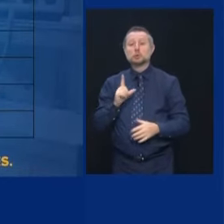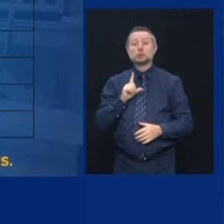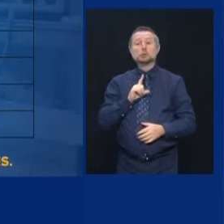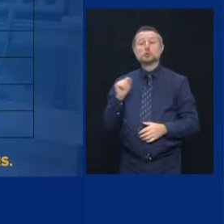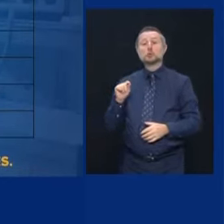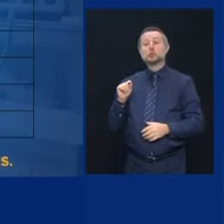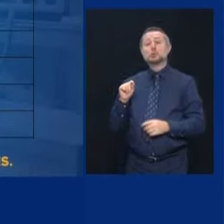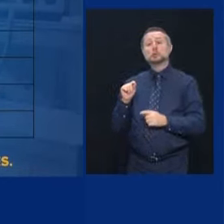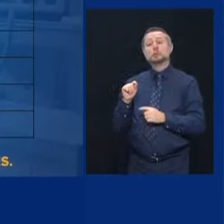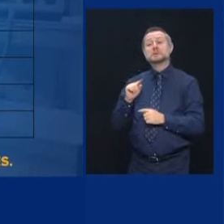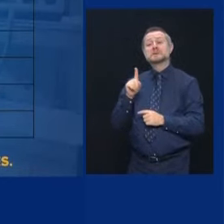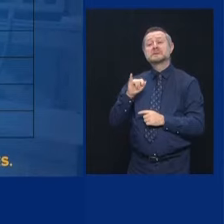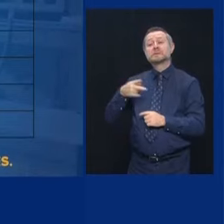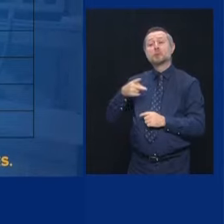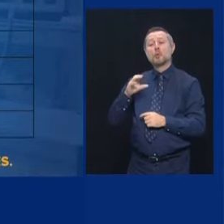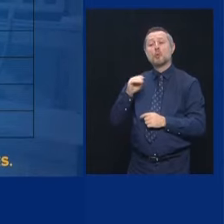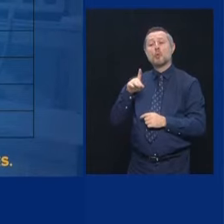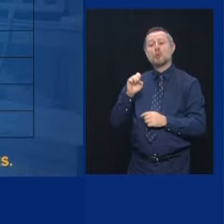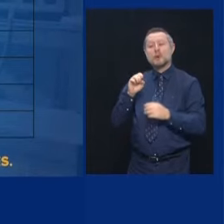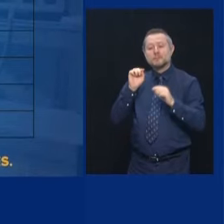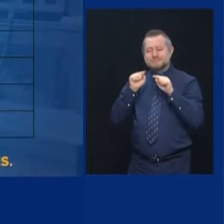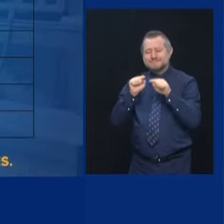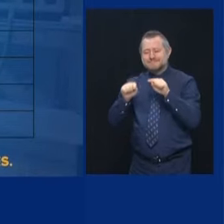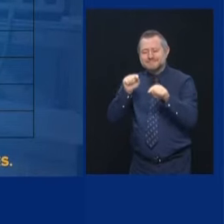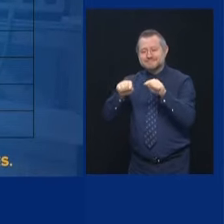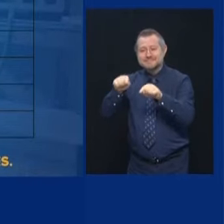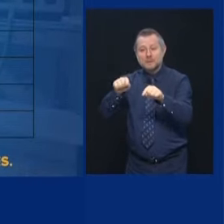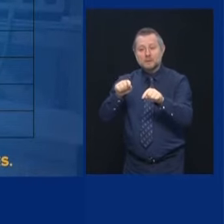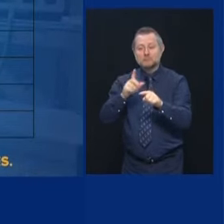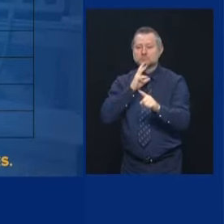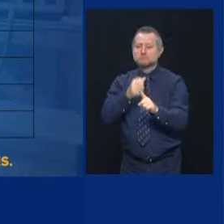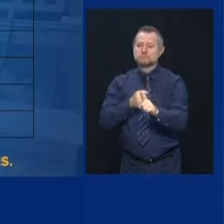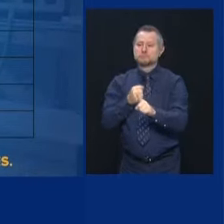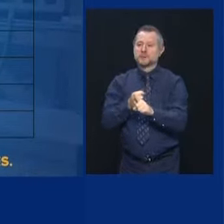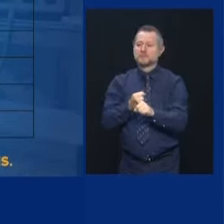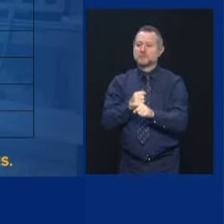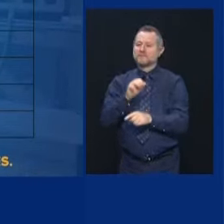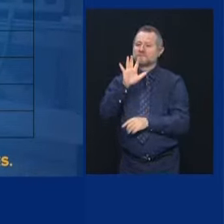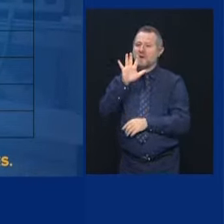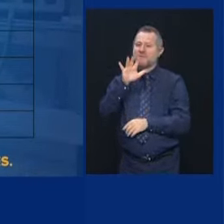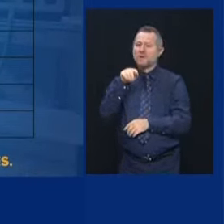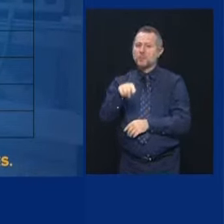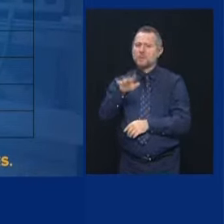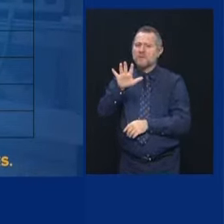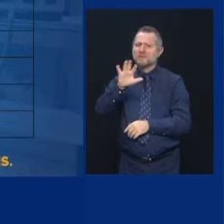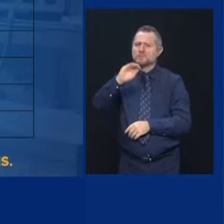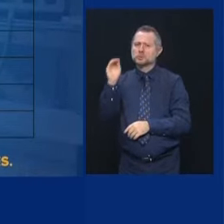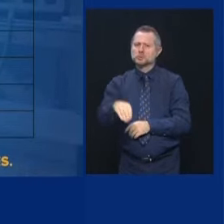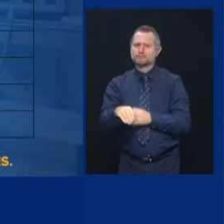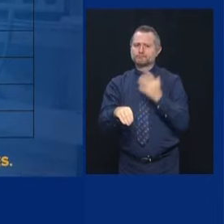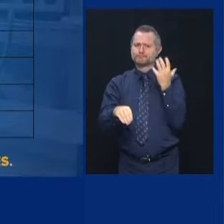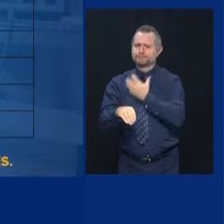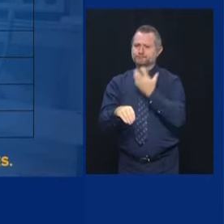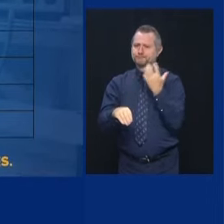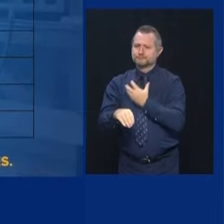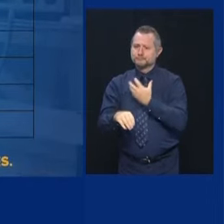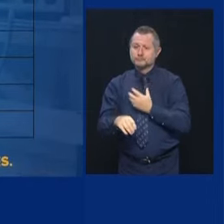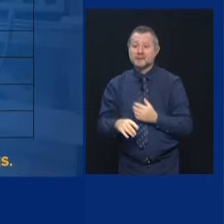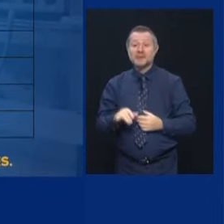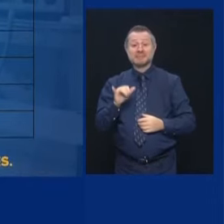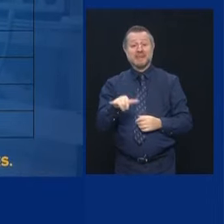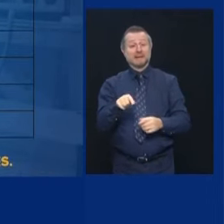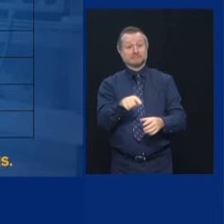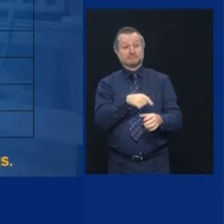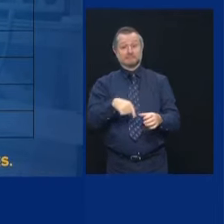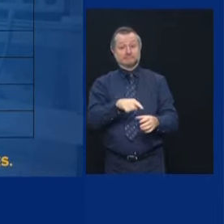5.5%, okay? Our hotspot zip codes are where many states